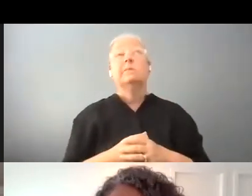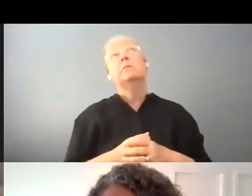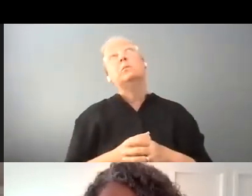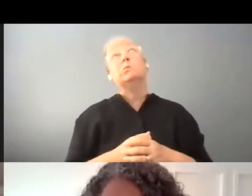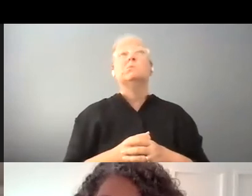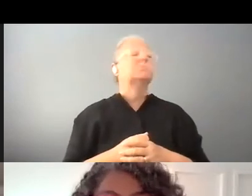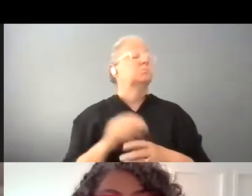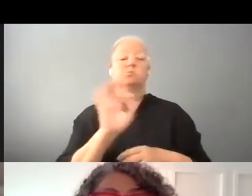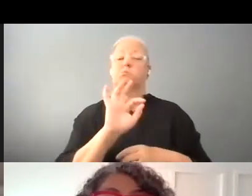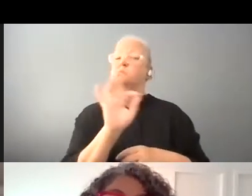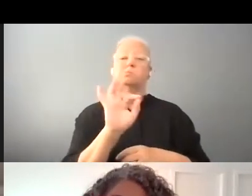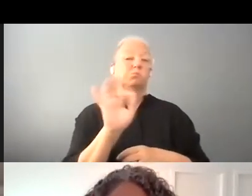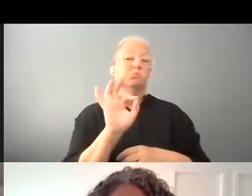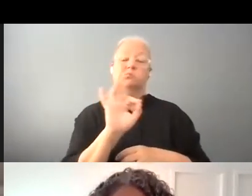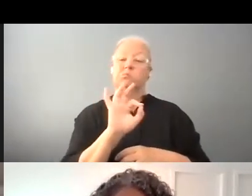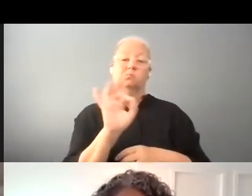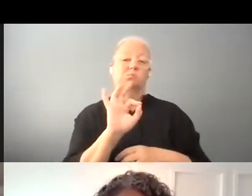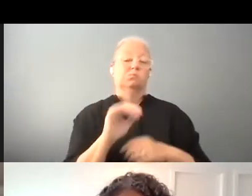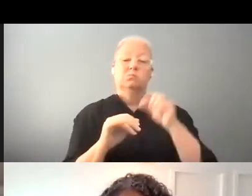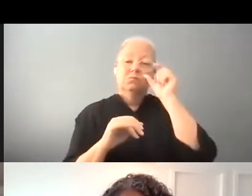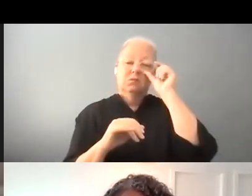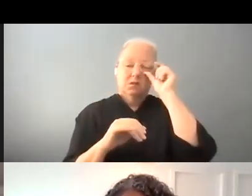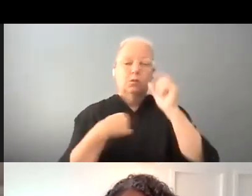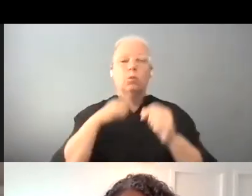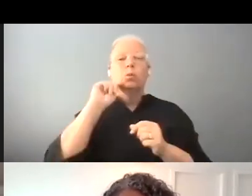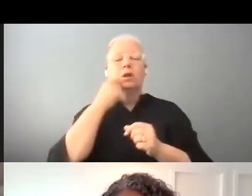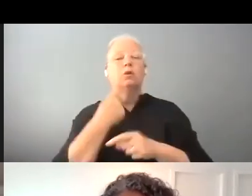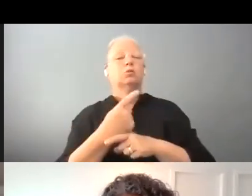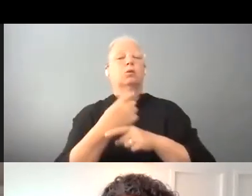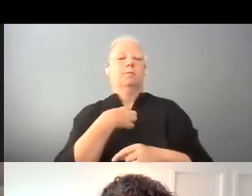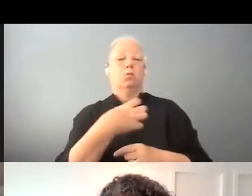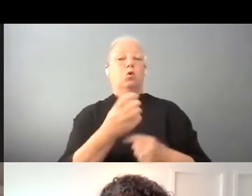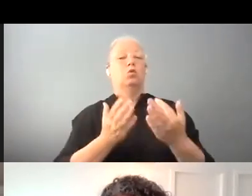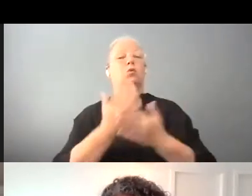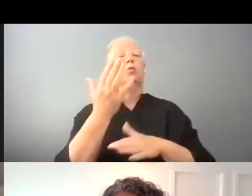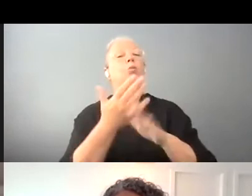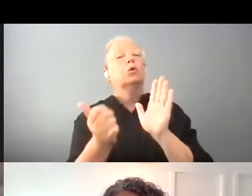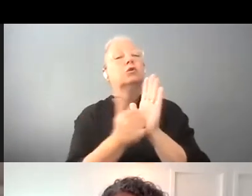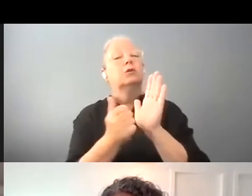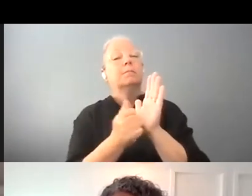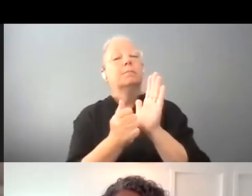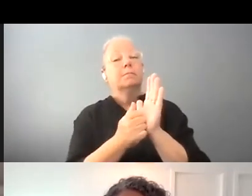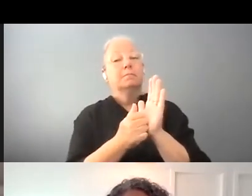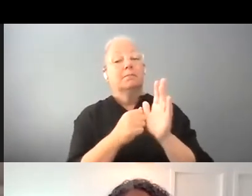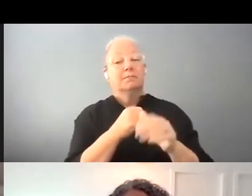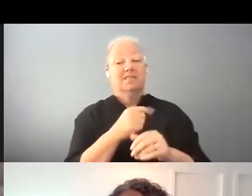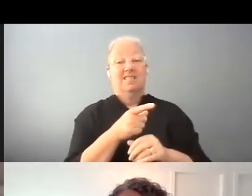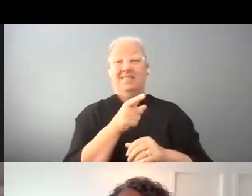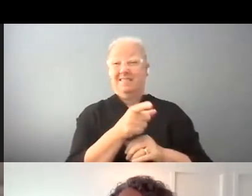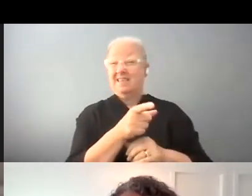No, and we'll talk that through during the workshop. That was something that came up